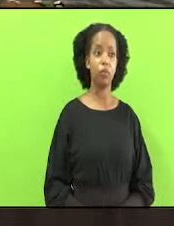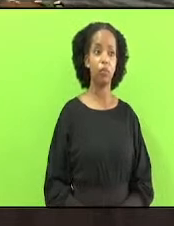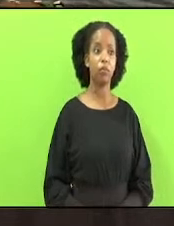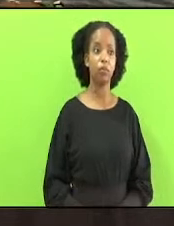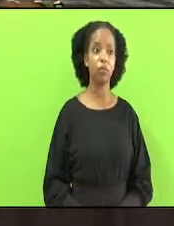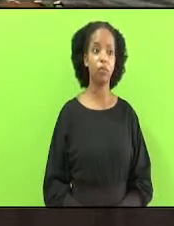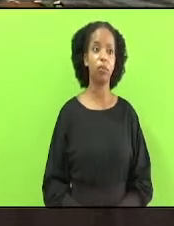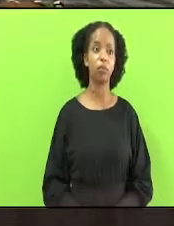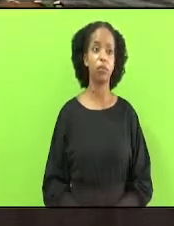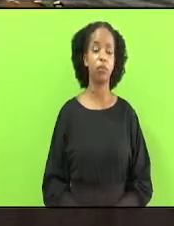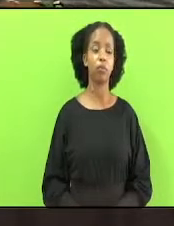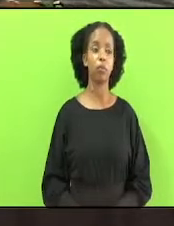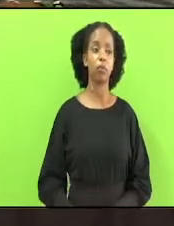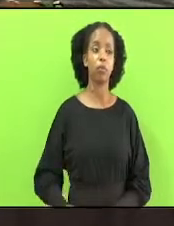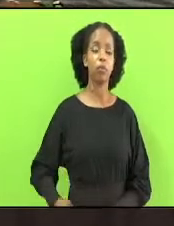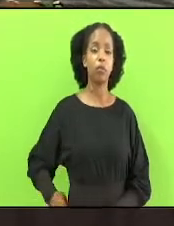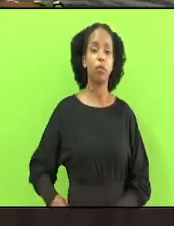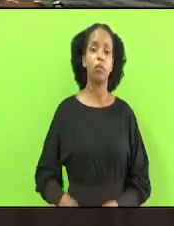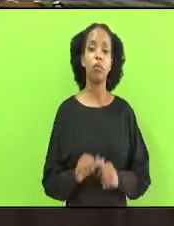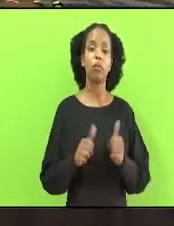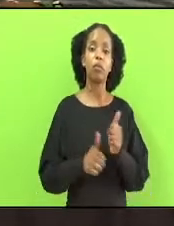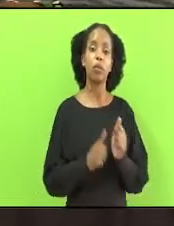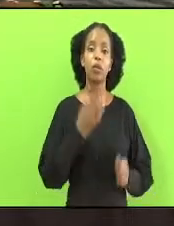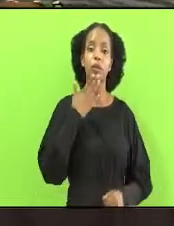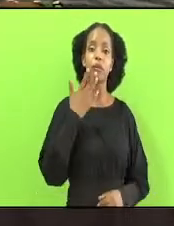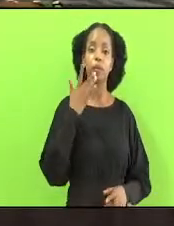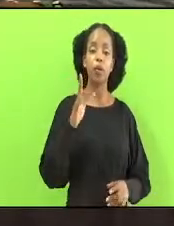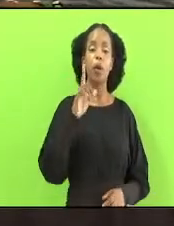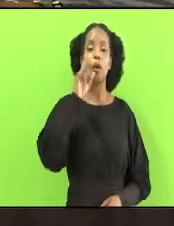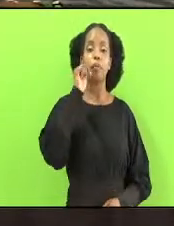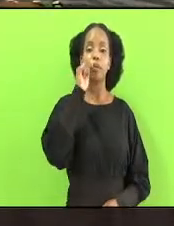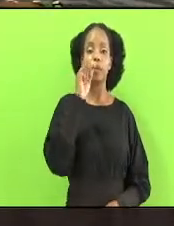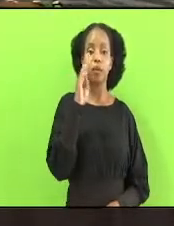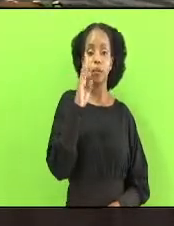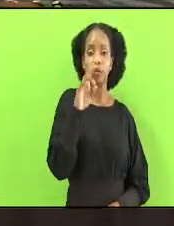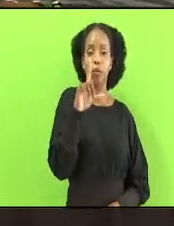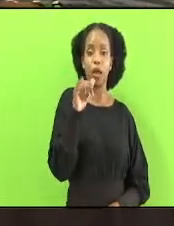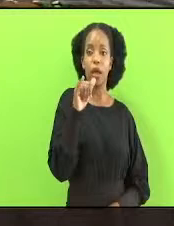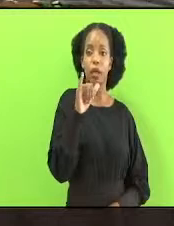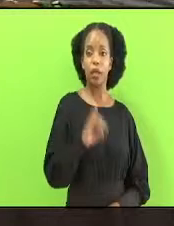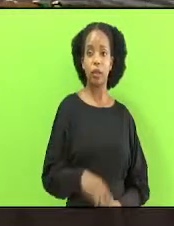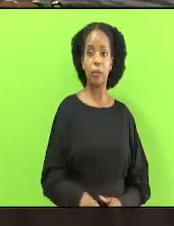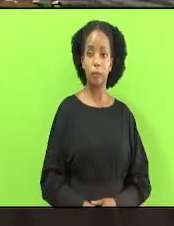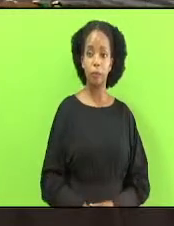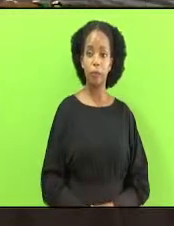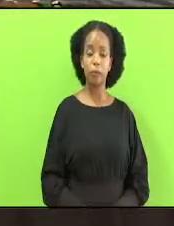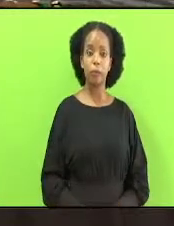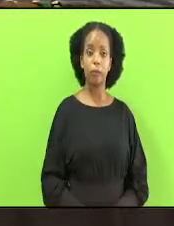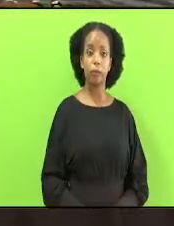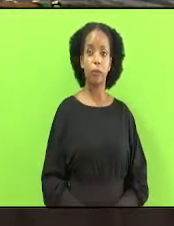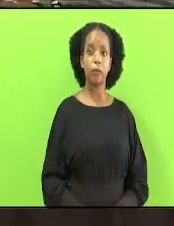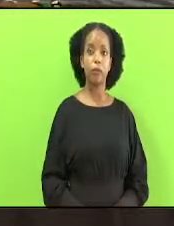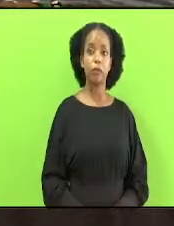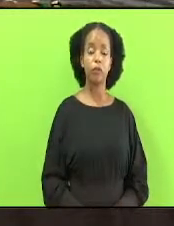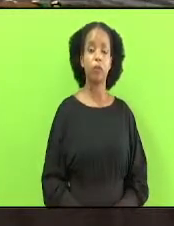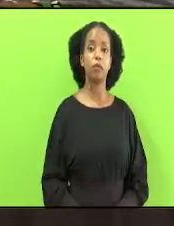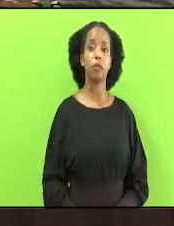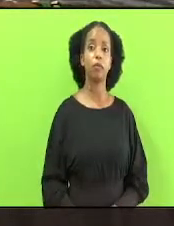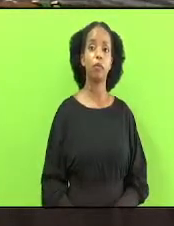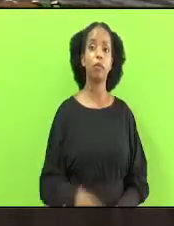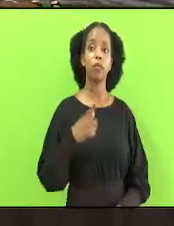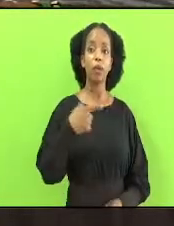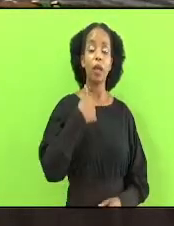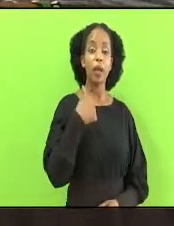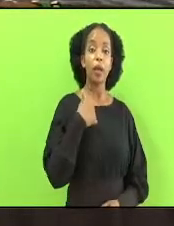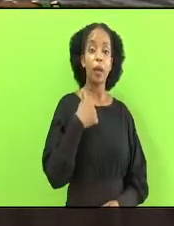re Moipolai. under Muipulai, Mr. Muipulai. Bagolo, ke tswa ke le ditsobotla ko business